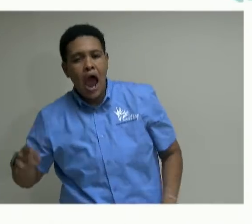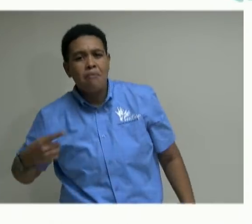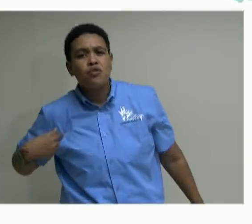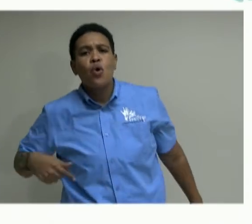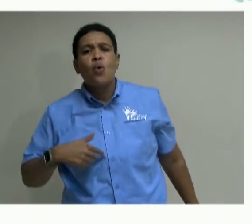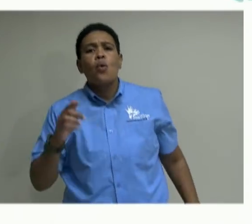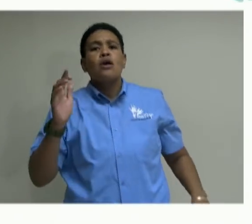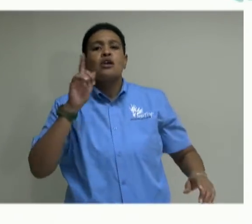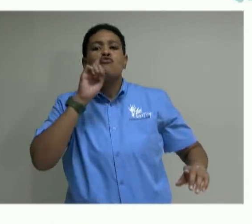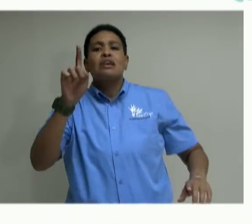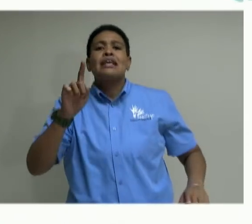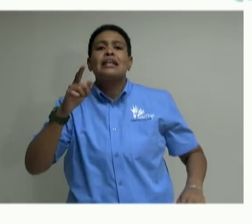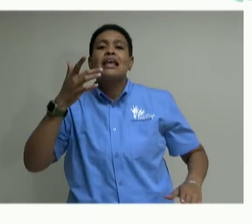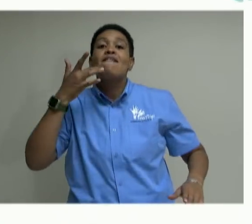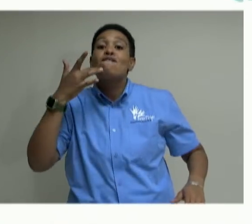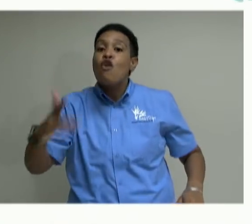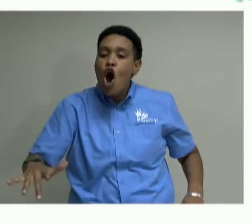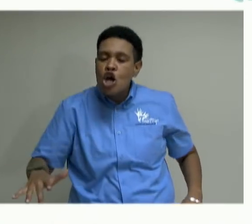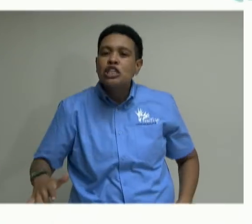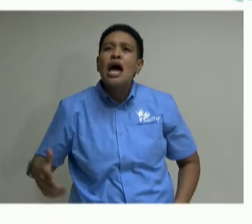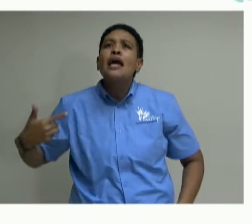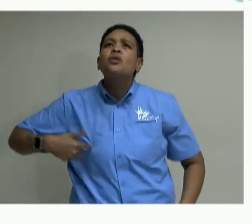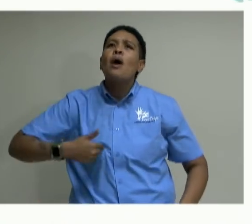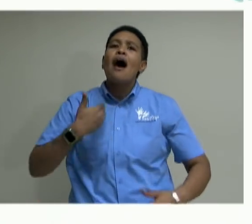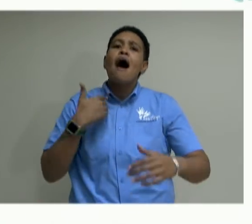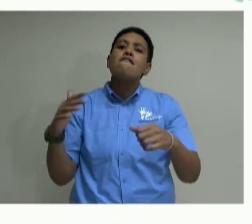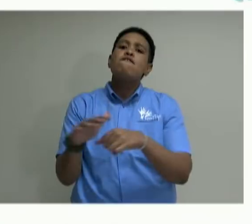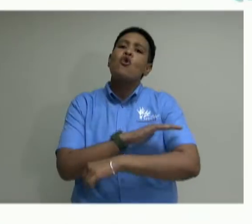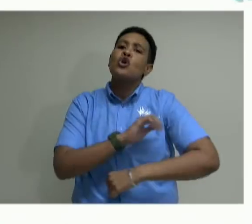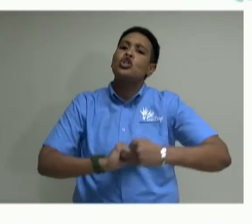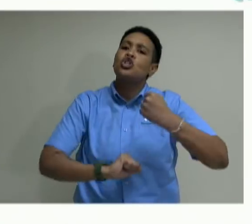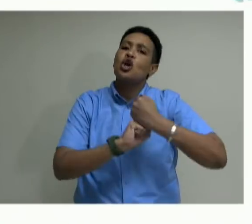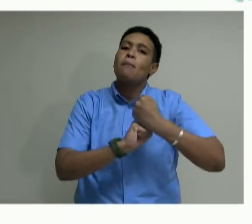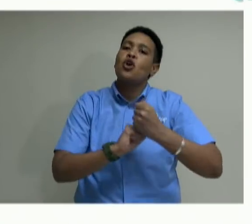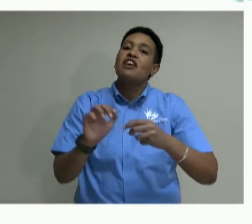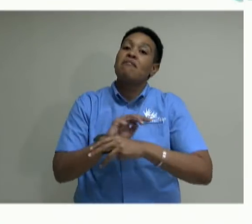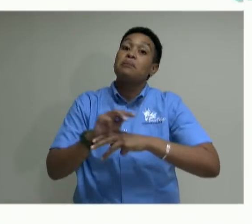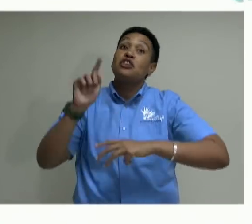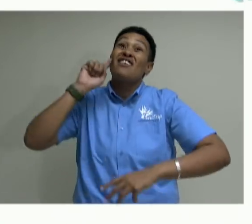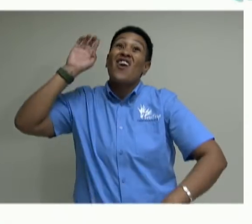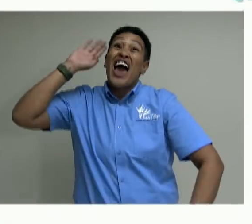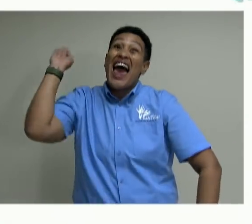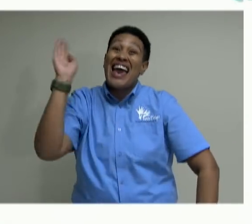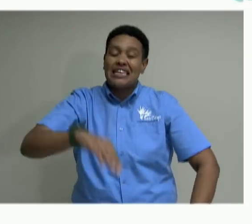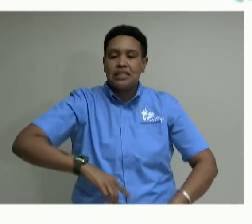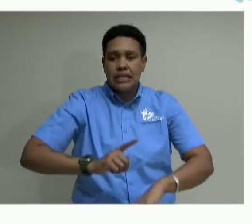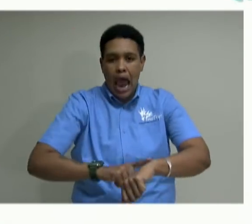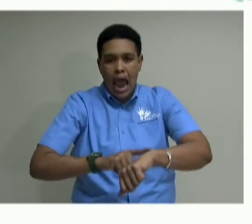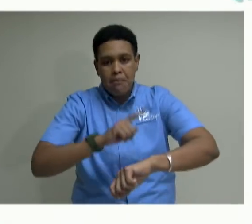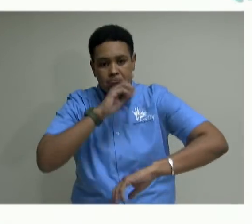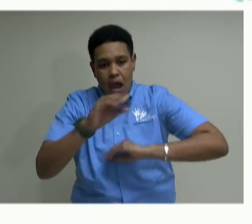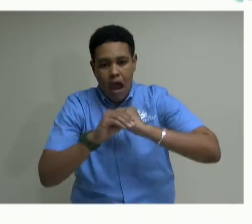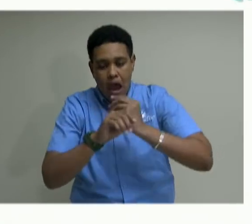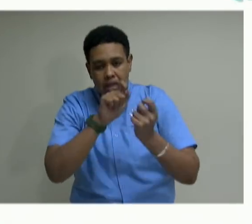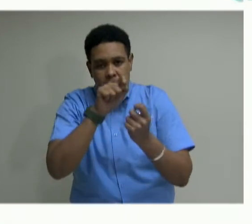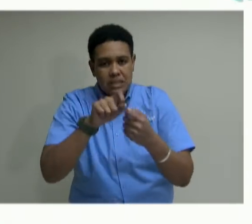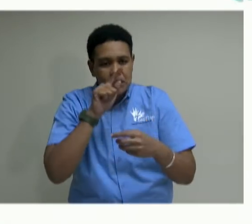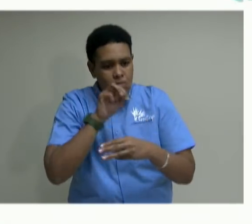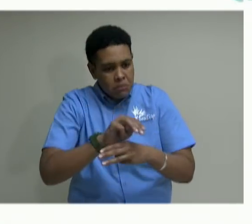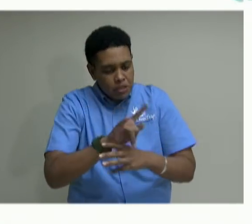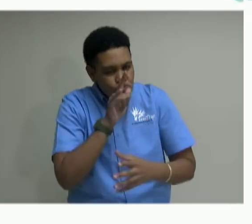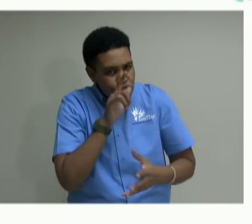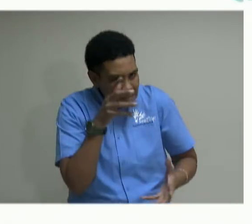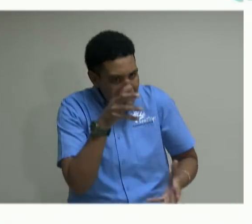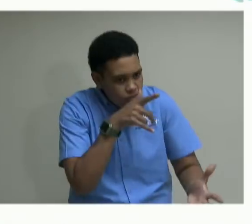actually have been very fortunate. We've had the full support of the ministry for the entire time, particularly the minister being on board